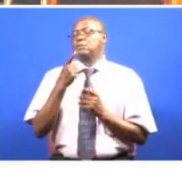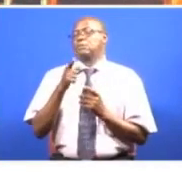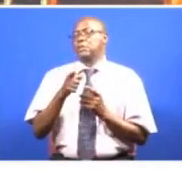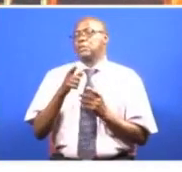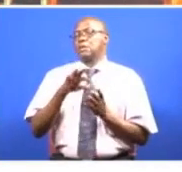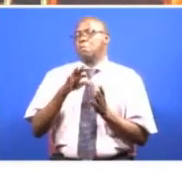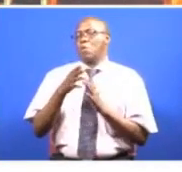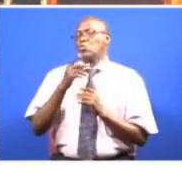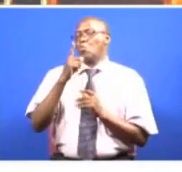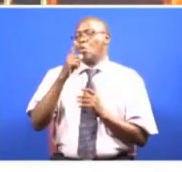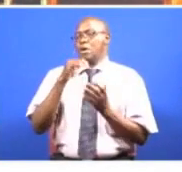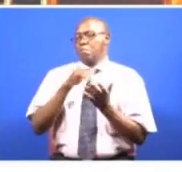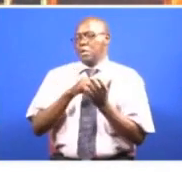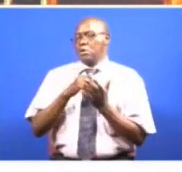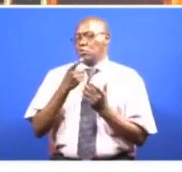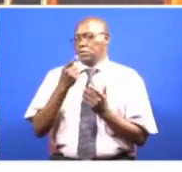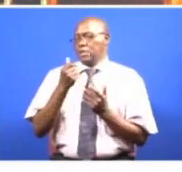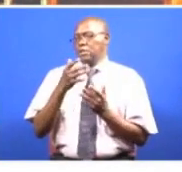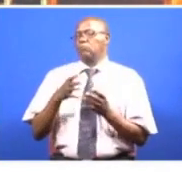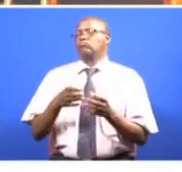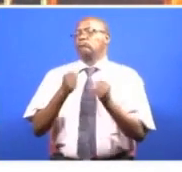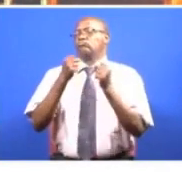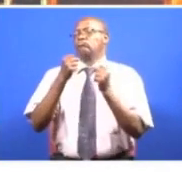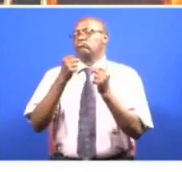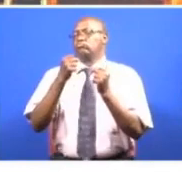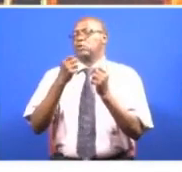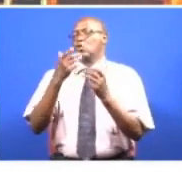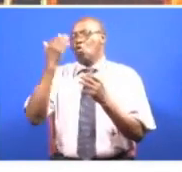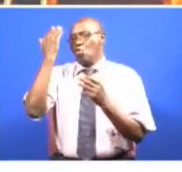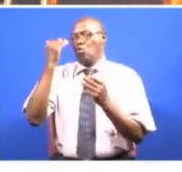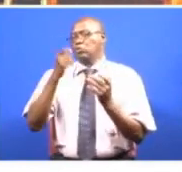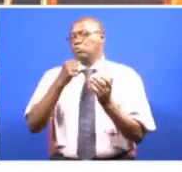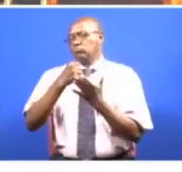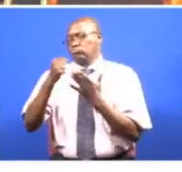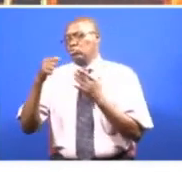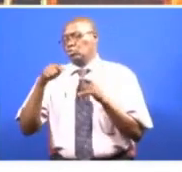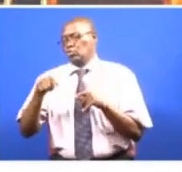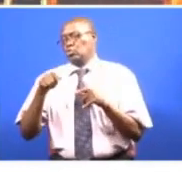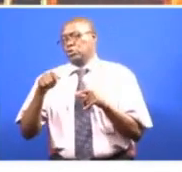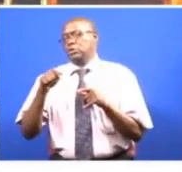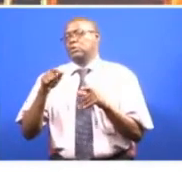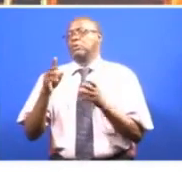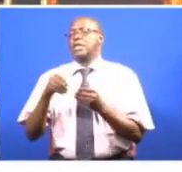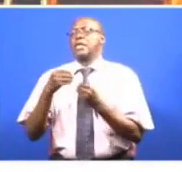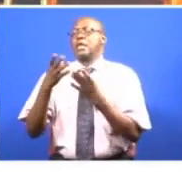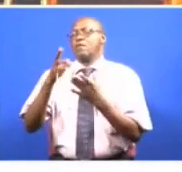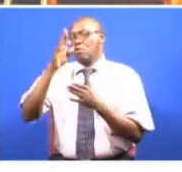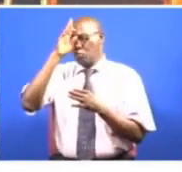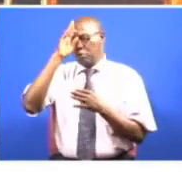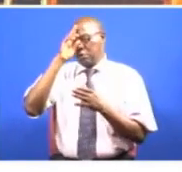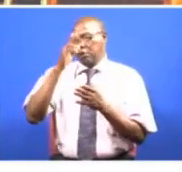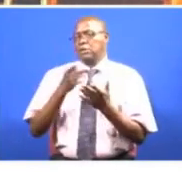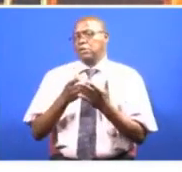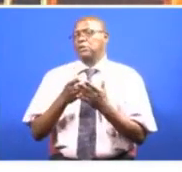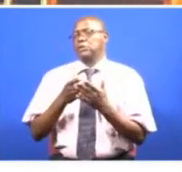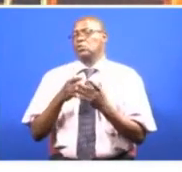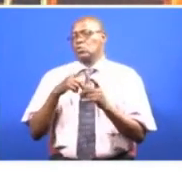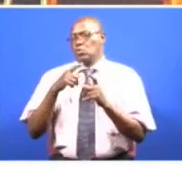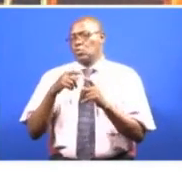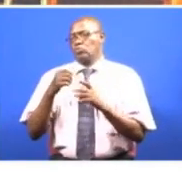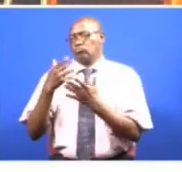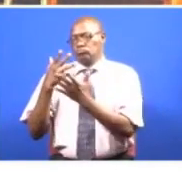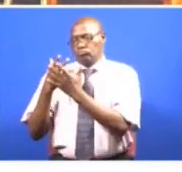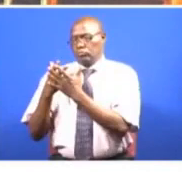at the Muranga court today. The court granted a police request for continued detention to continue their